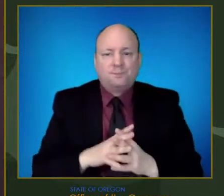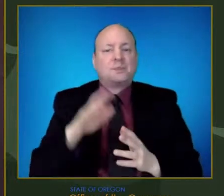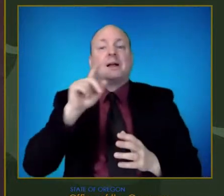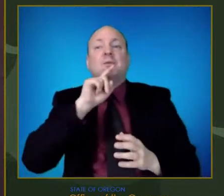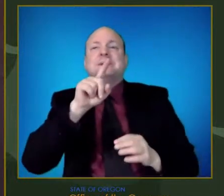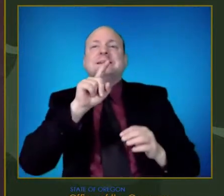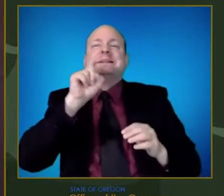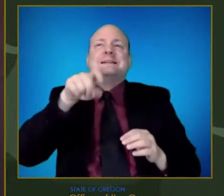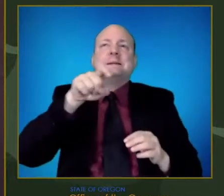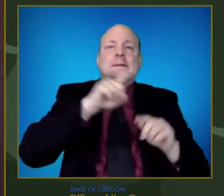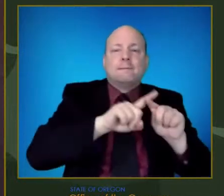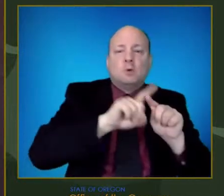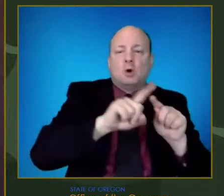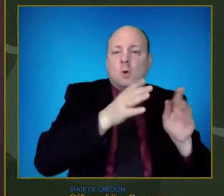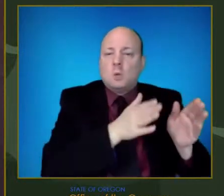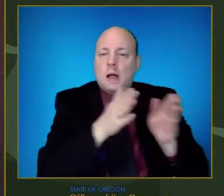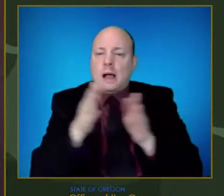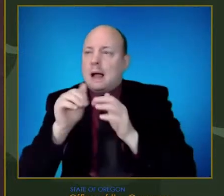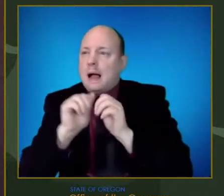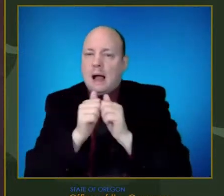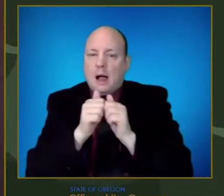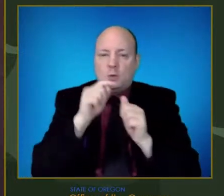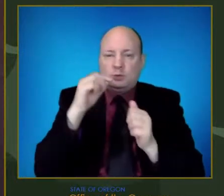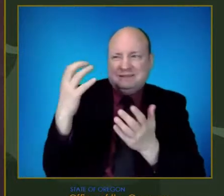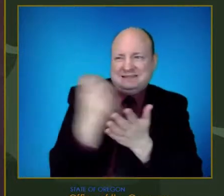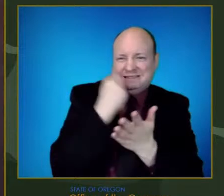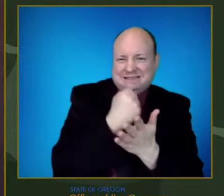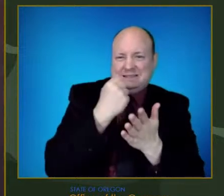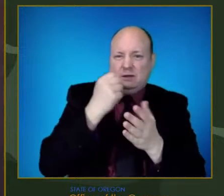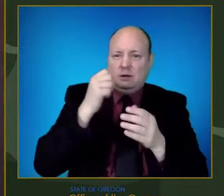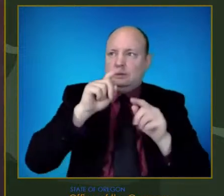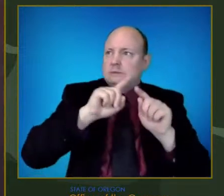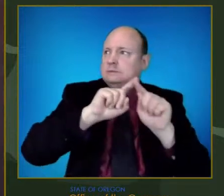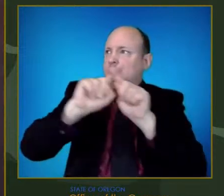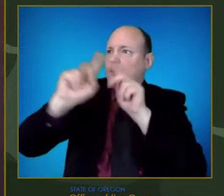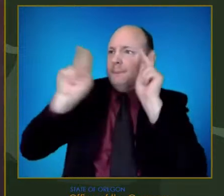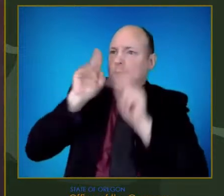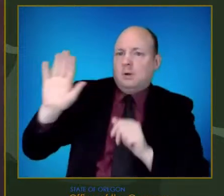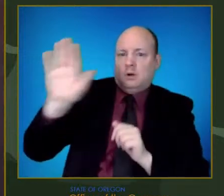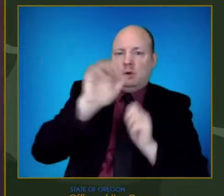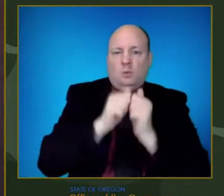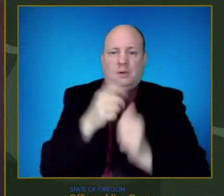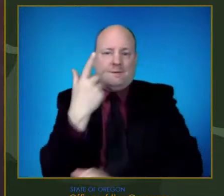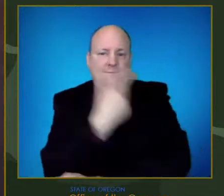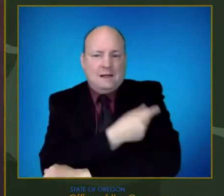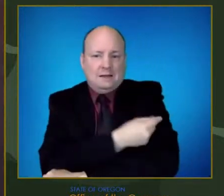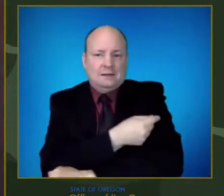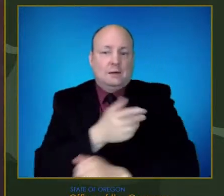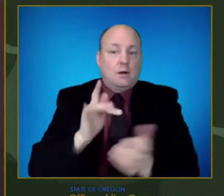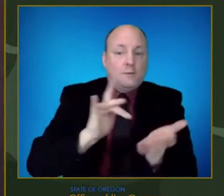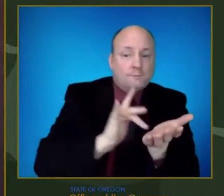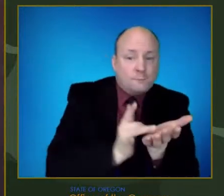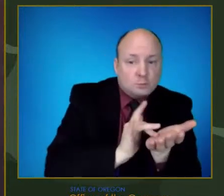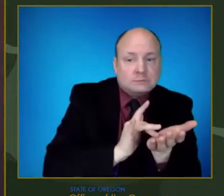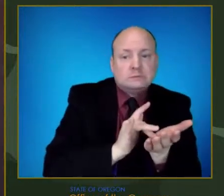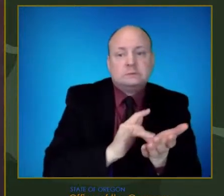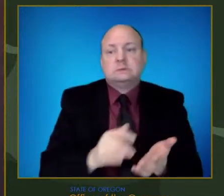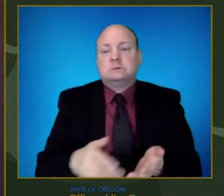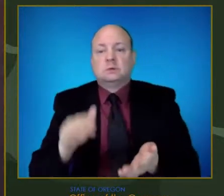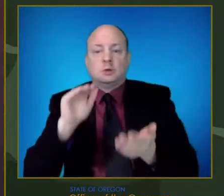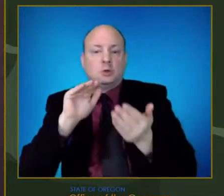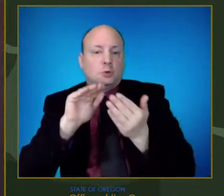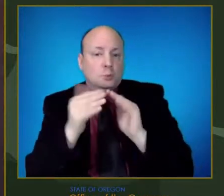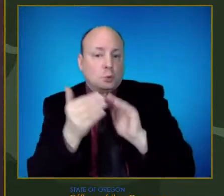single Oregonian with a vaccine. Pharmacies, community clinics, pop-up events, and large-scale